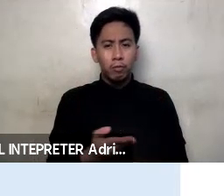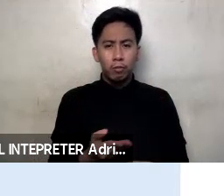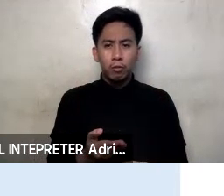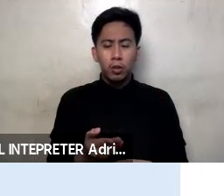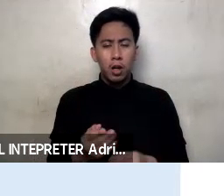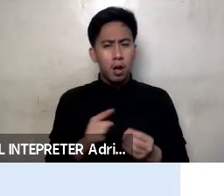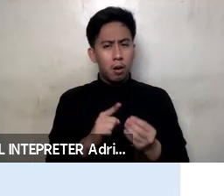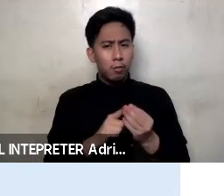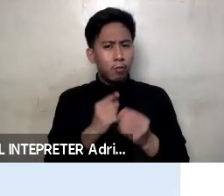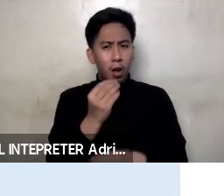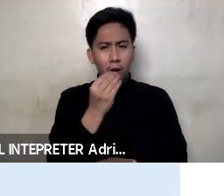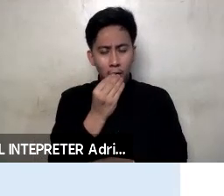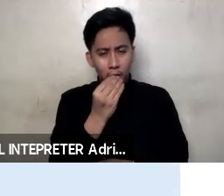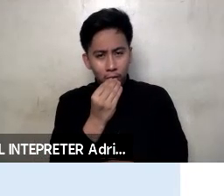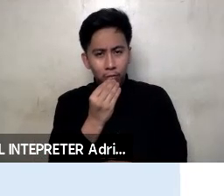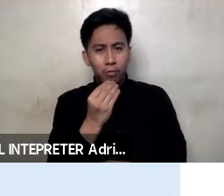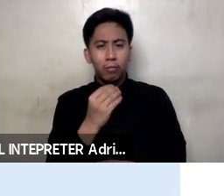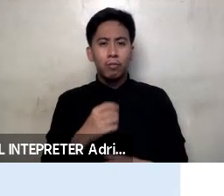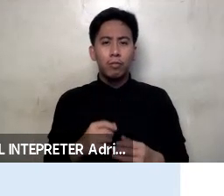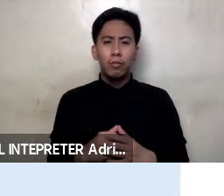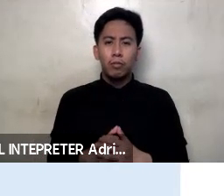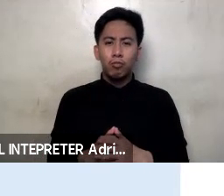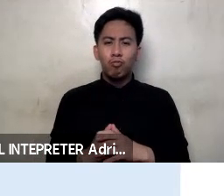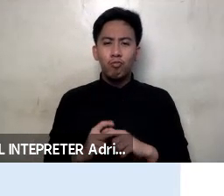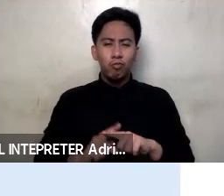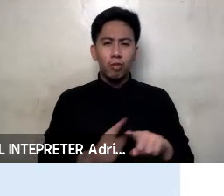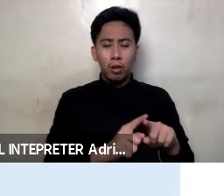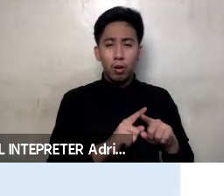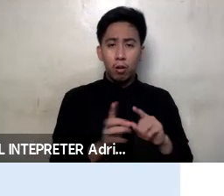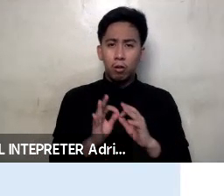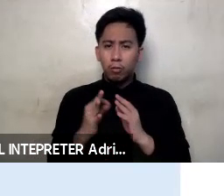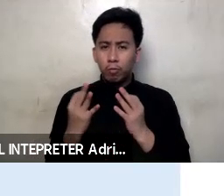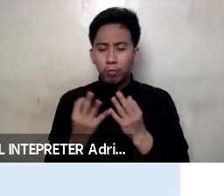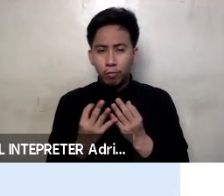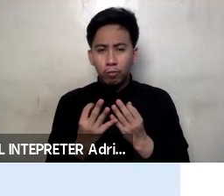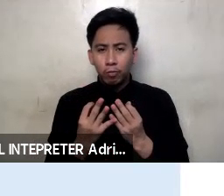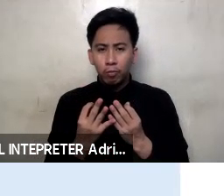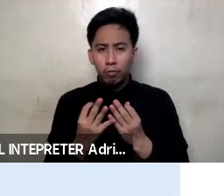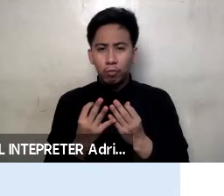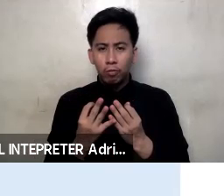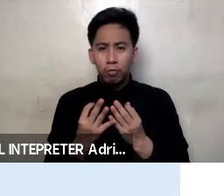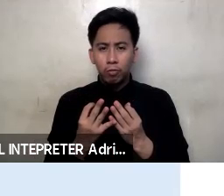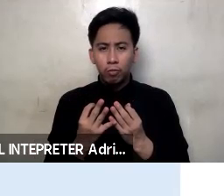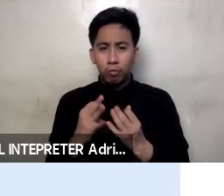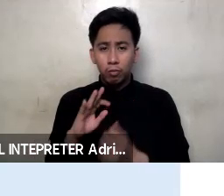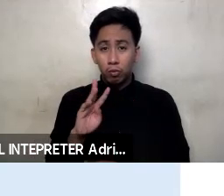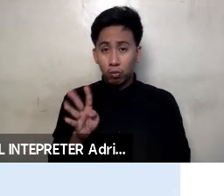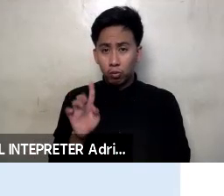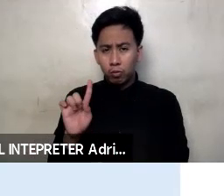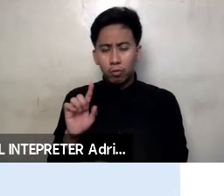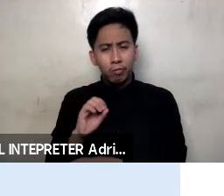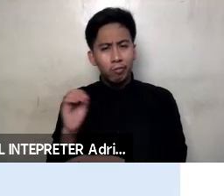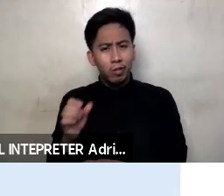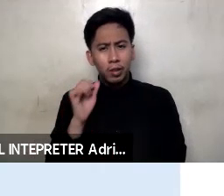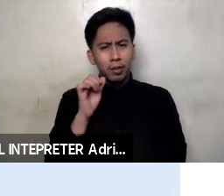food, healthcare within their individual household. At present, 41% of women